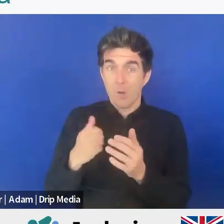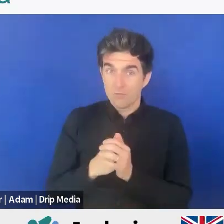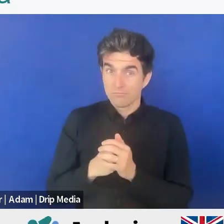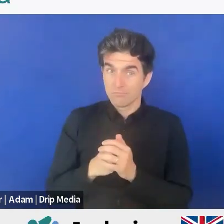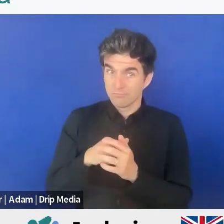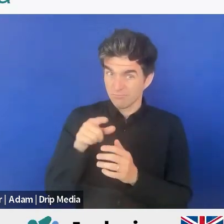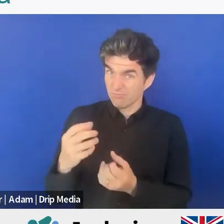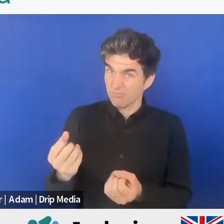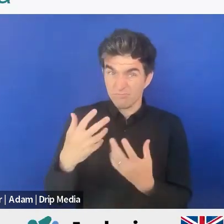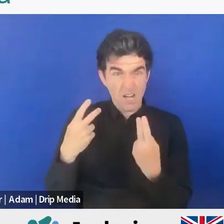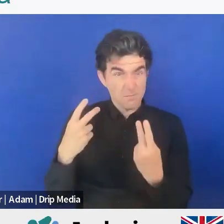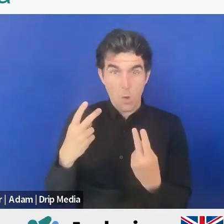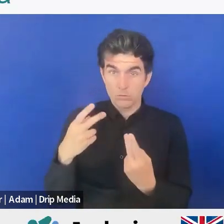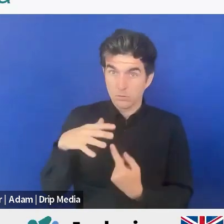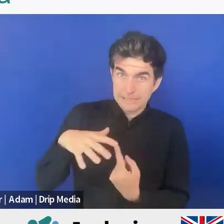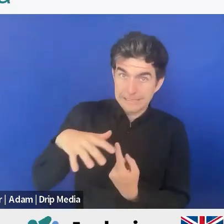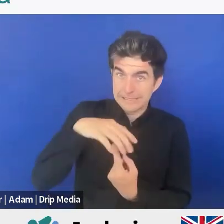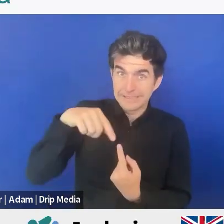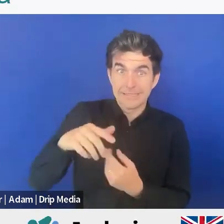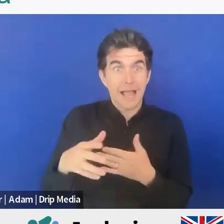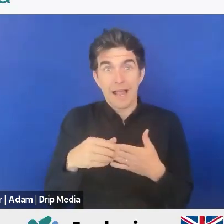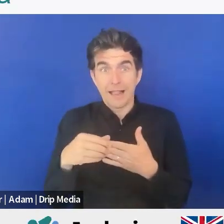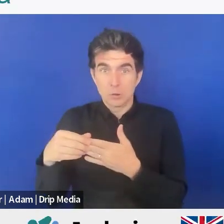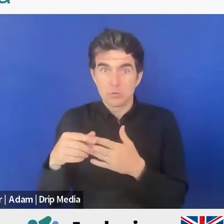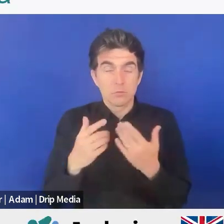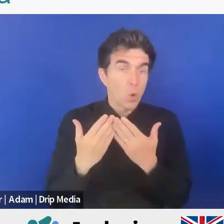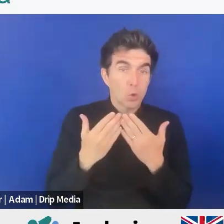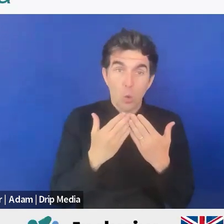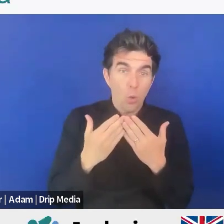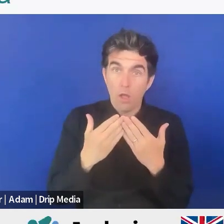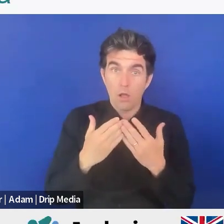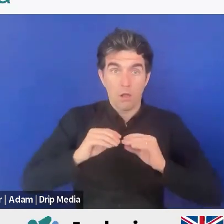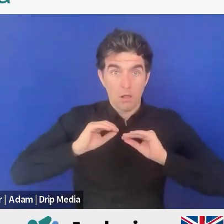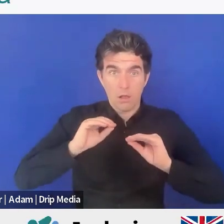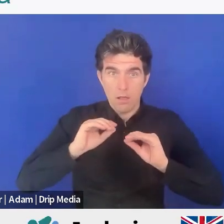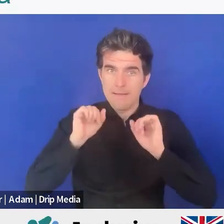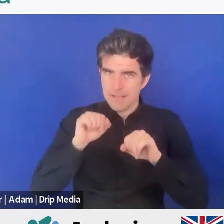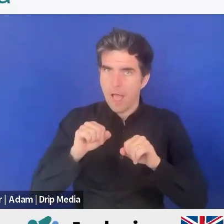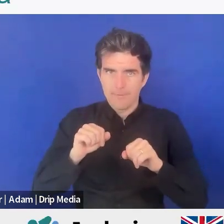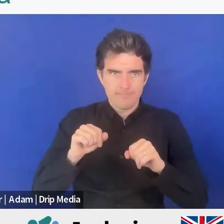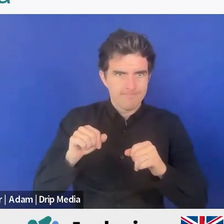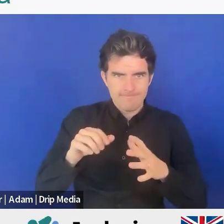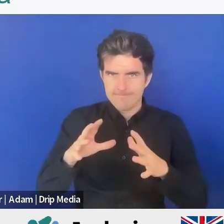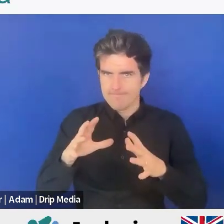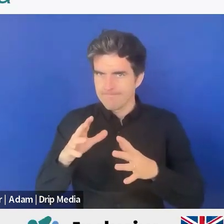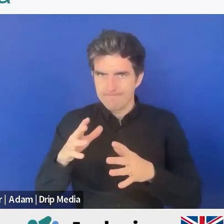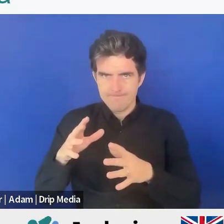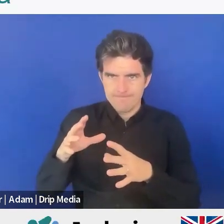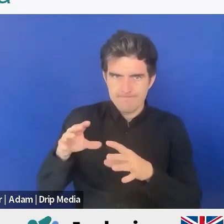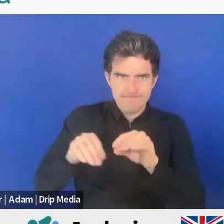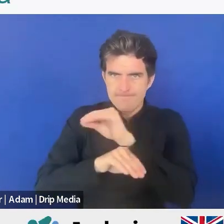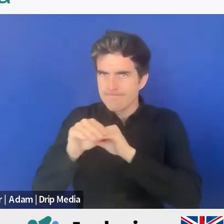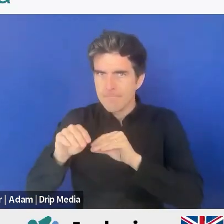parents and help parents kind of overcome the stigma that can prevent a child from going to